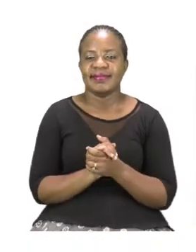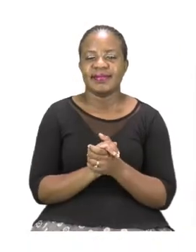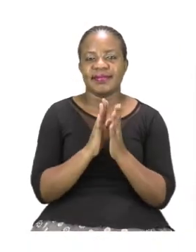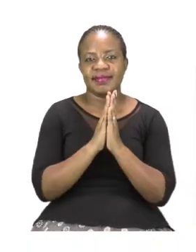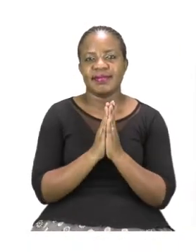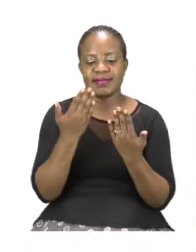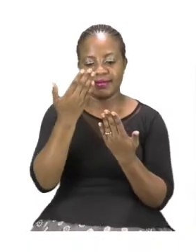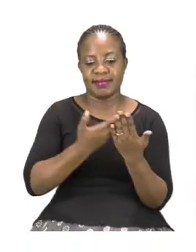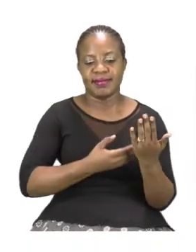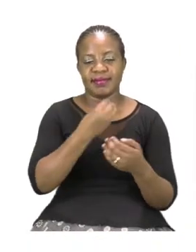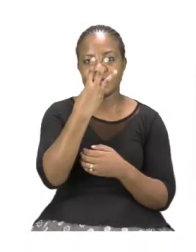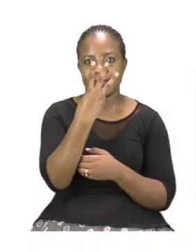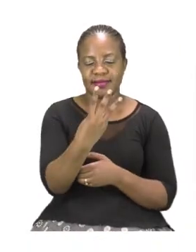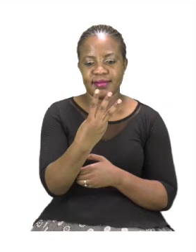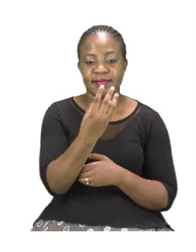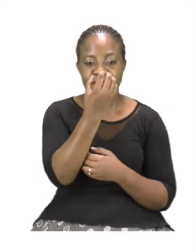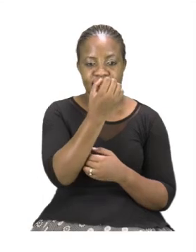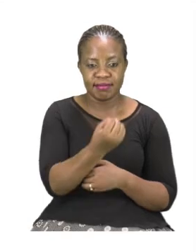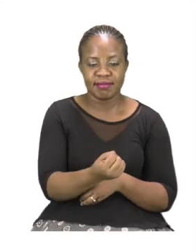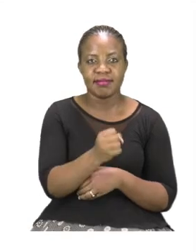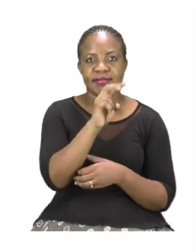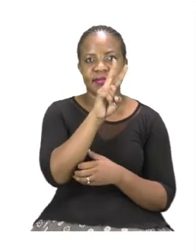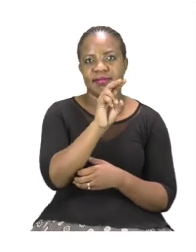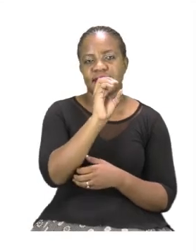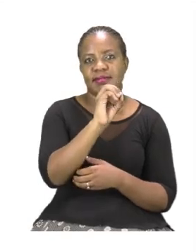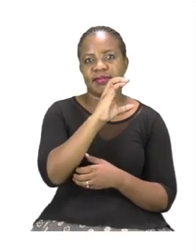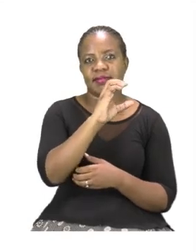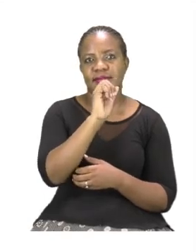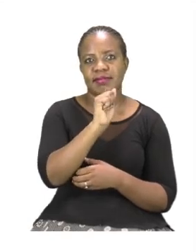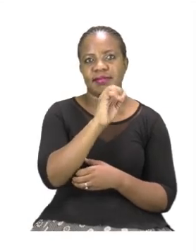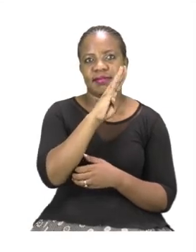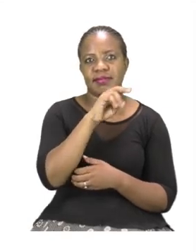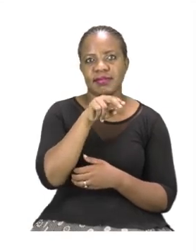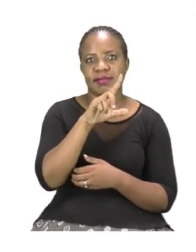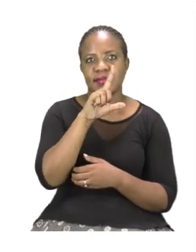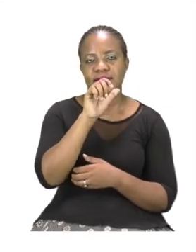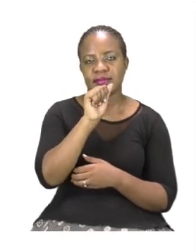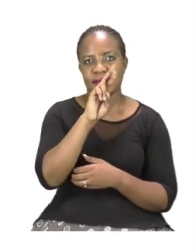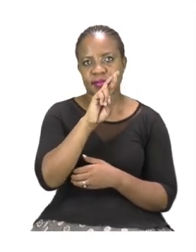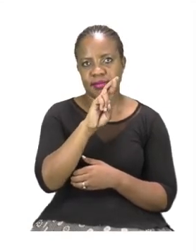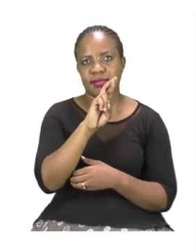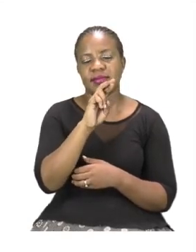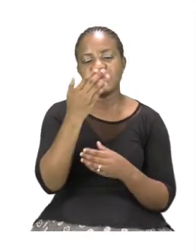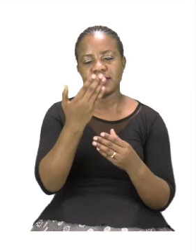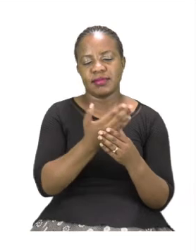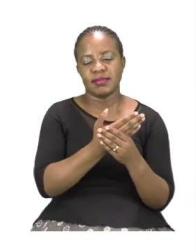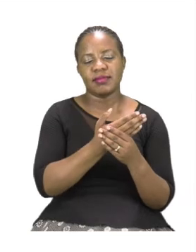3, we have our vocabulary words and our sight words. Now